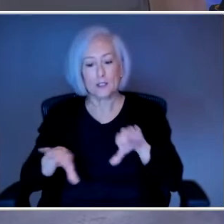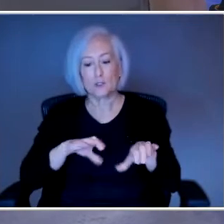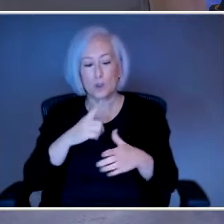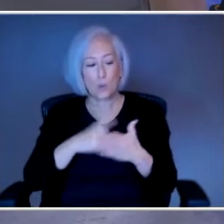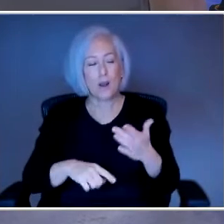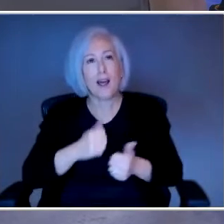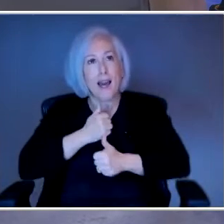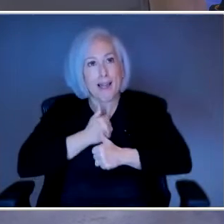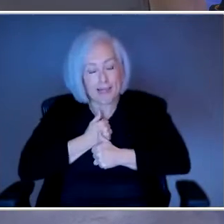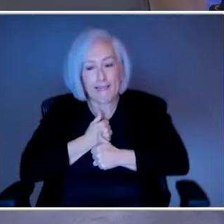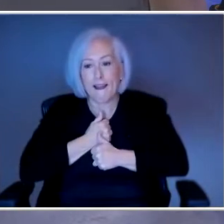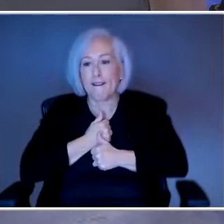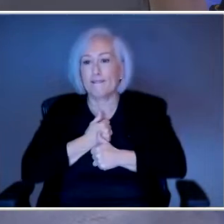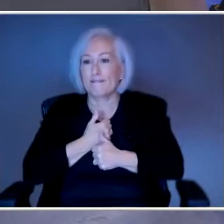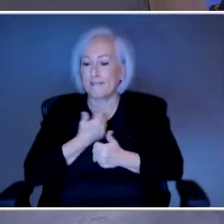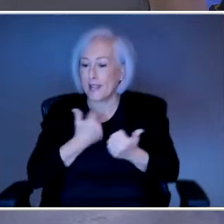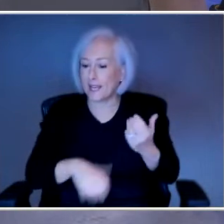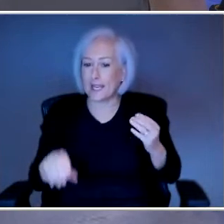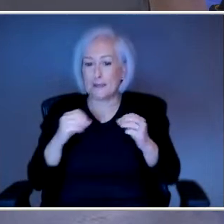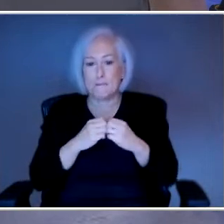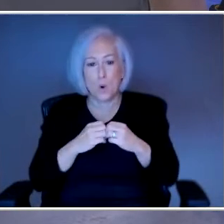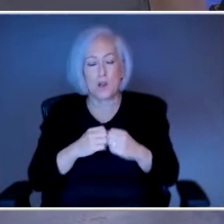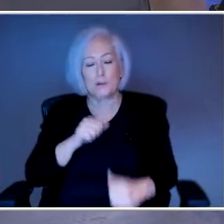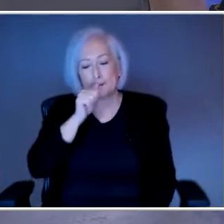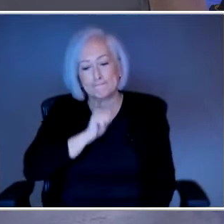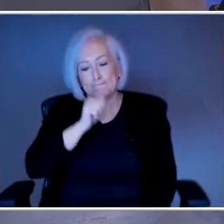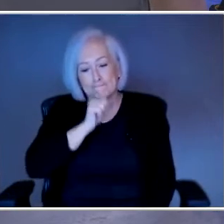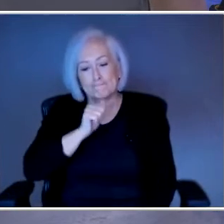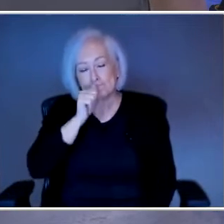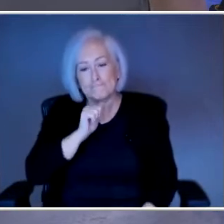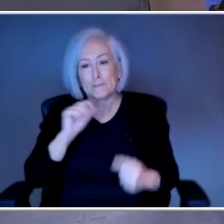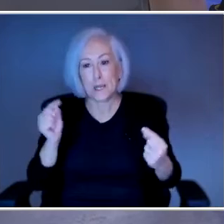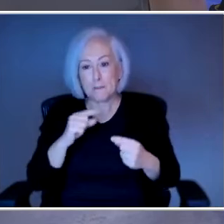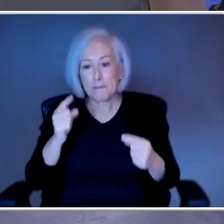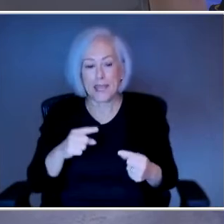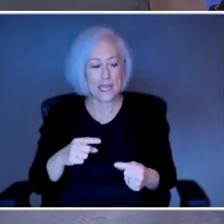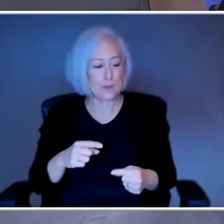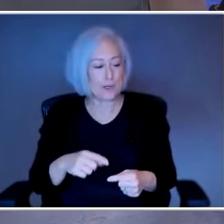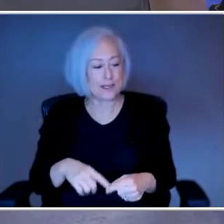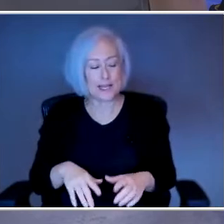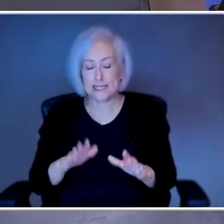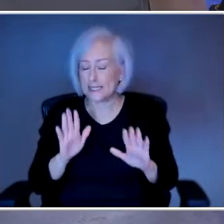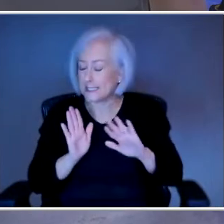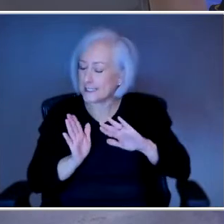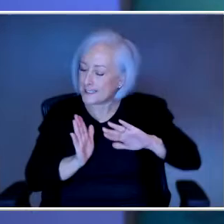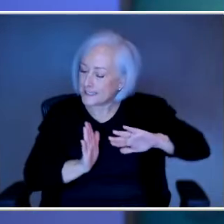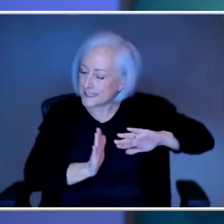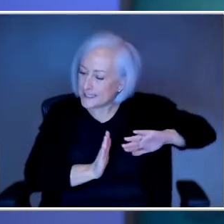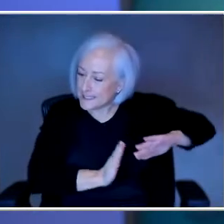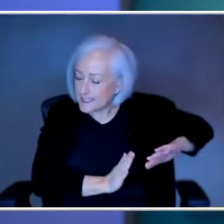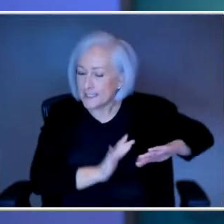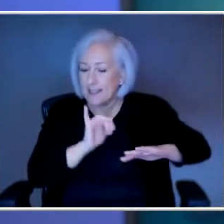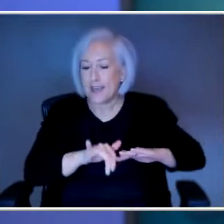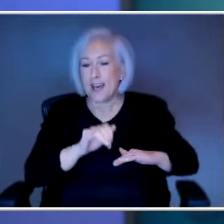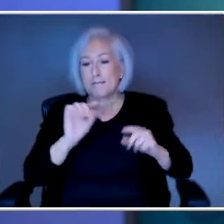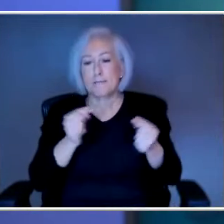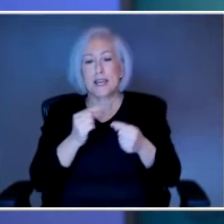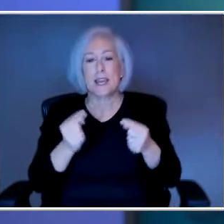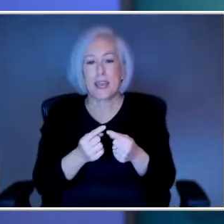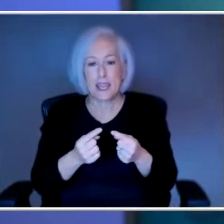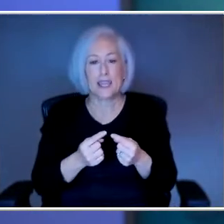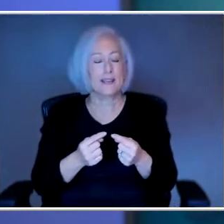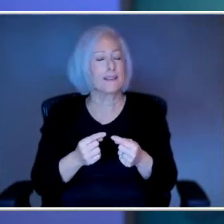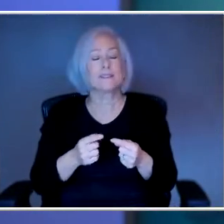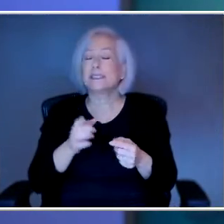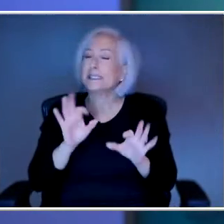You Yeah. know, a lot of we put up with pain and we brush things off, but it usually takes that one aha moment. Exactly, and that's, again, paying attention to your normal activities